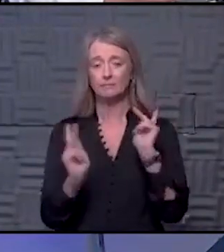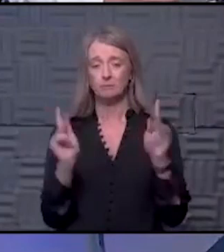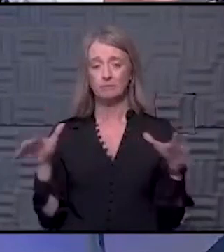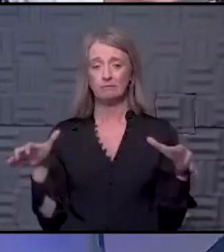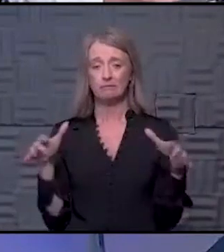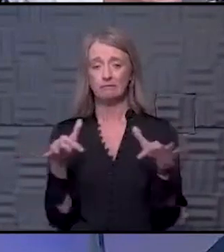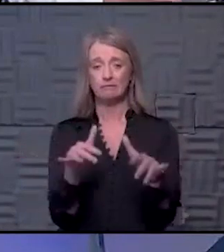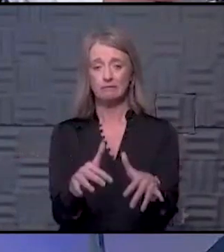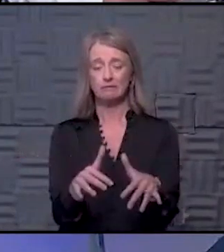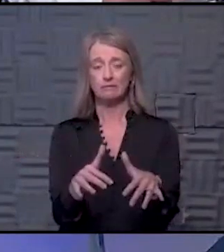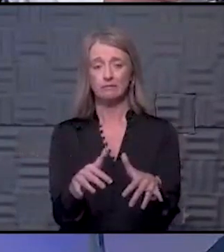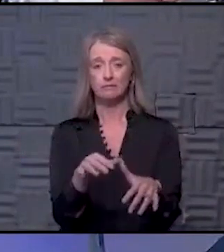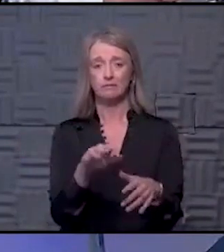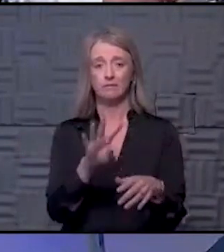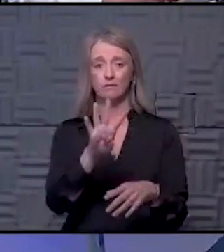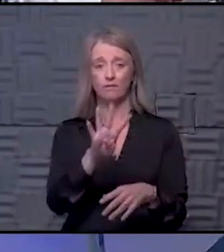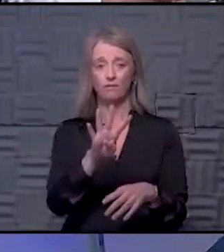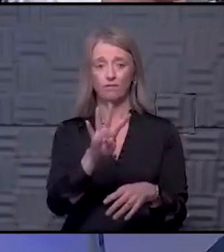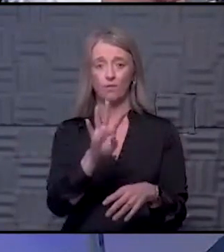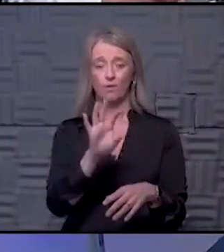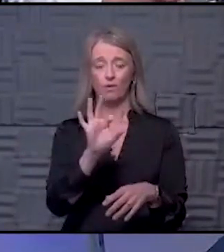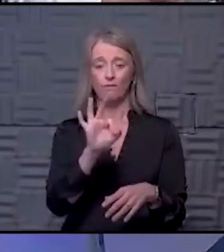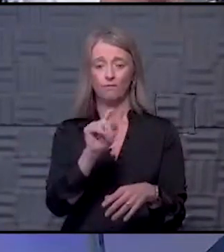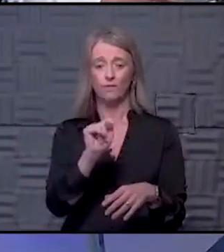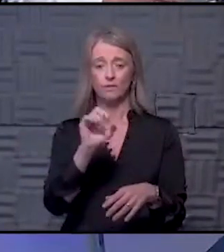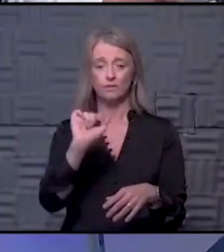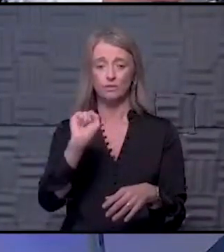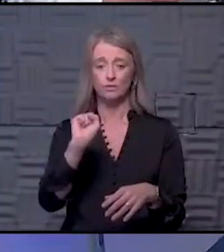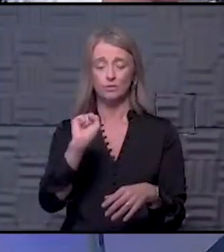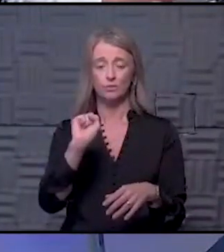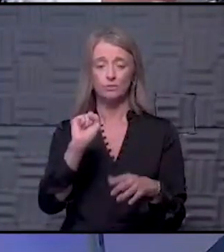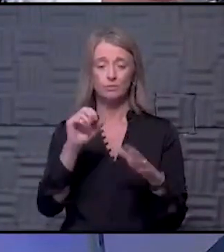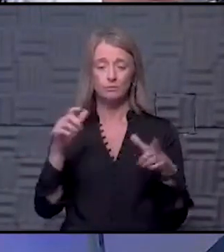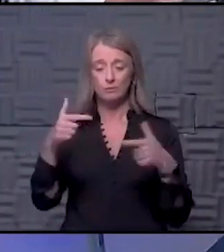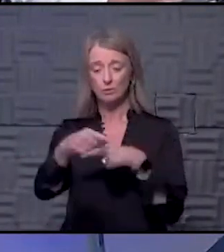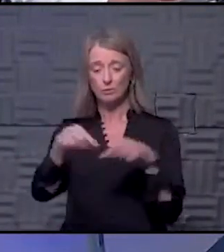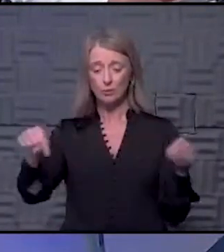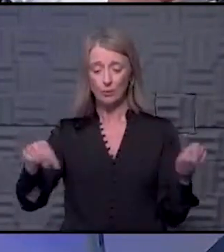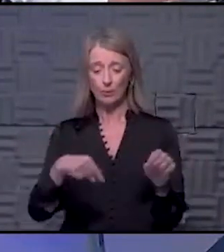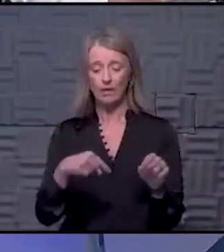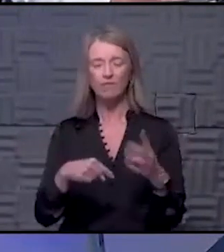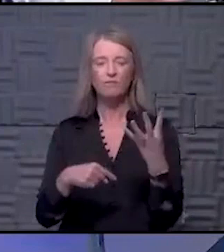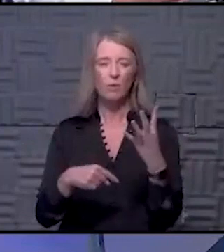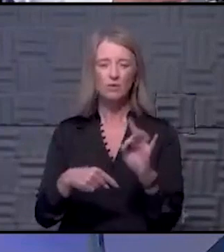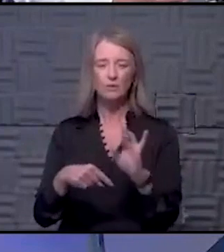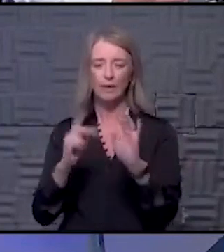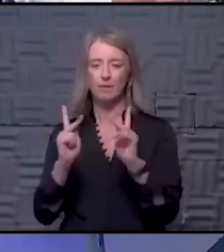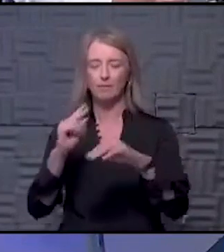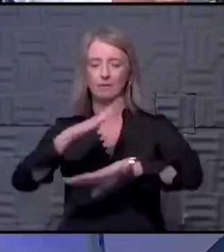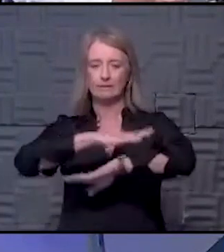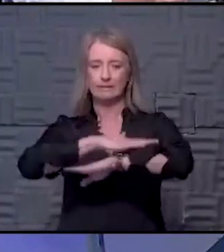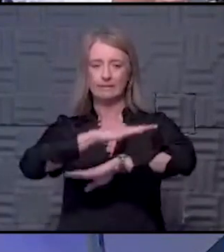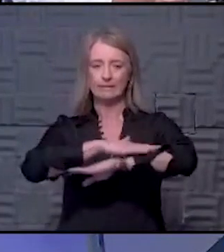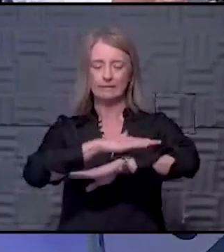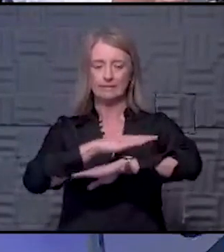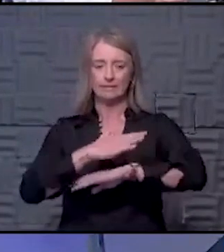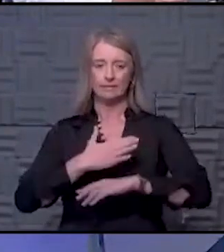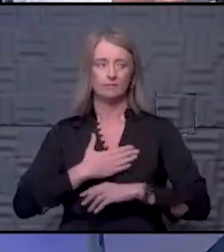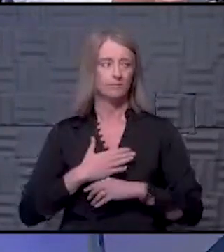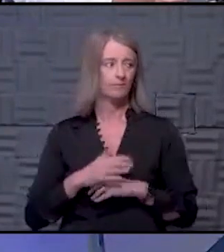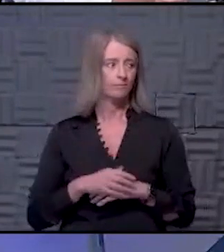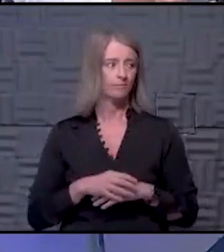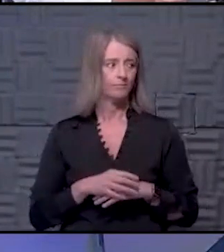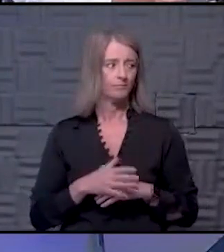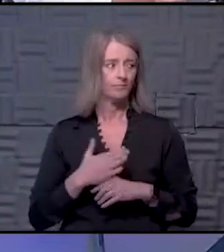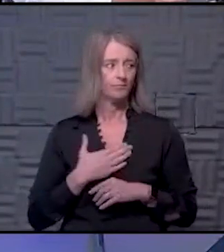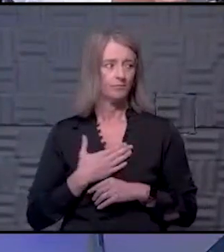people at 4-foot square tables, anywhere from 4 to 8 people at a table. She wants to know,